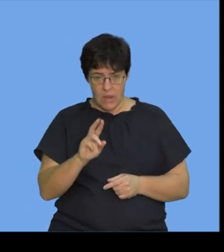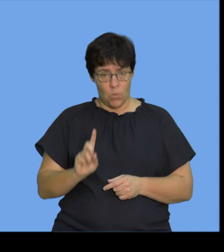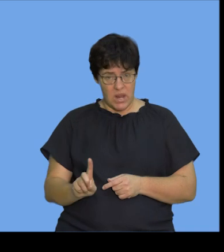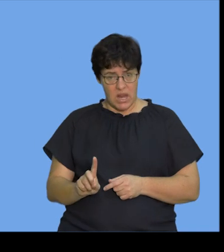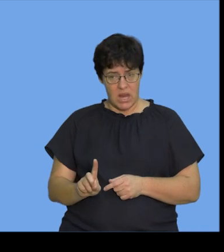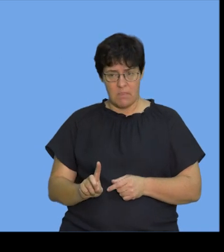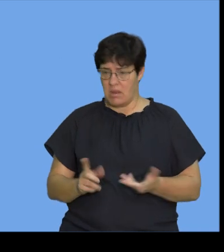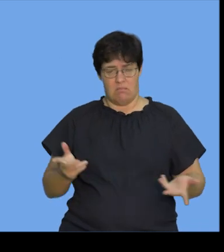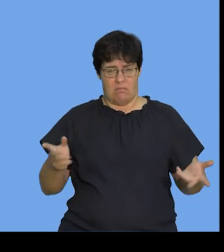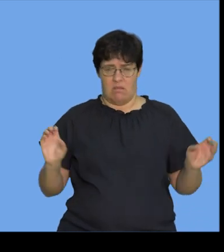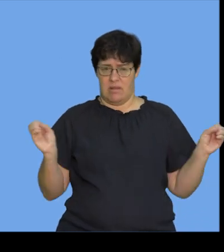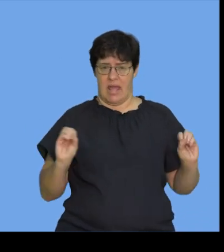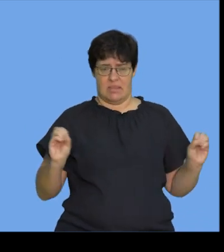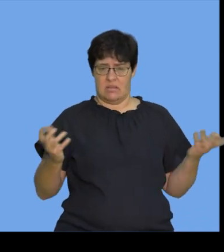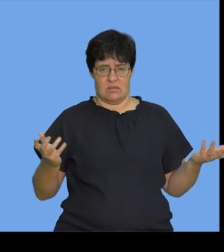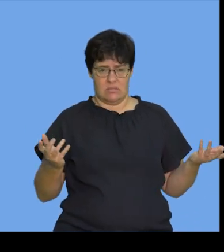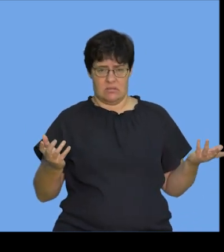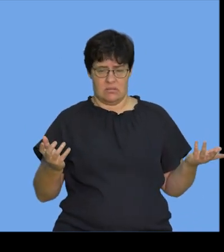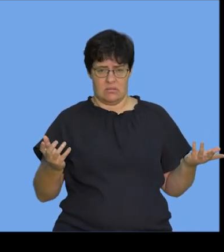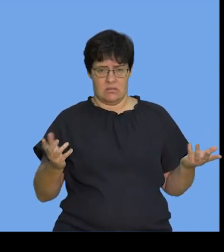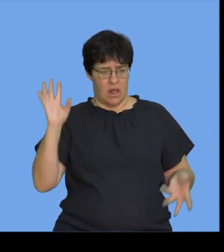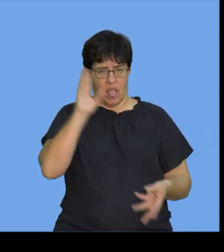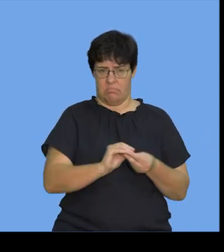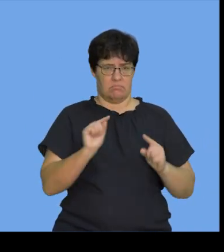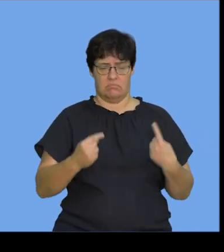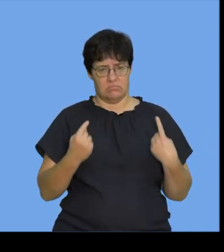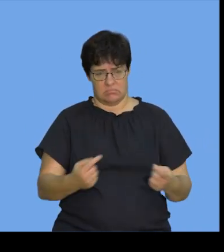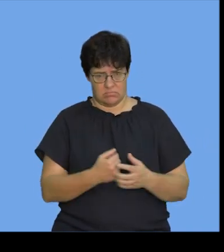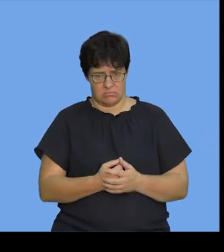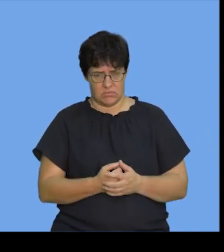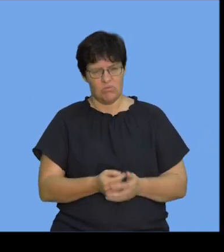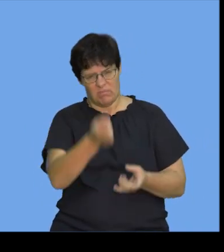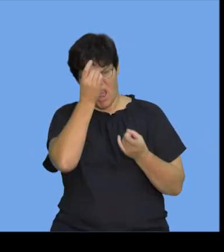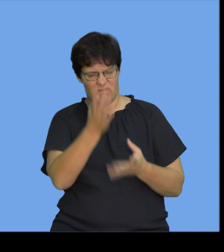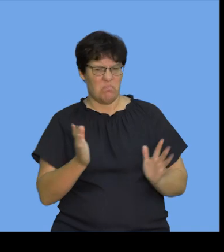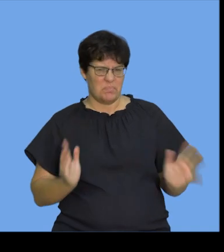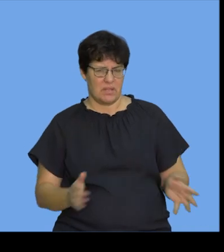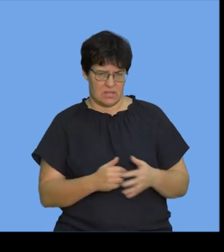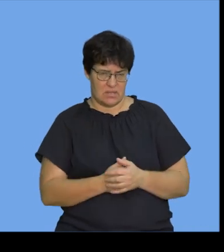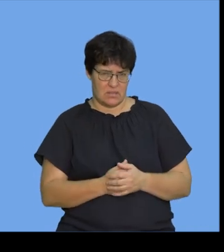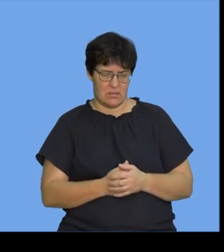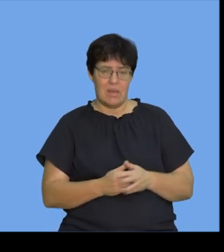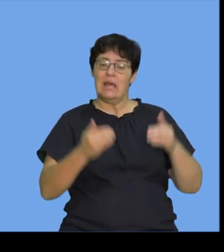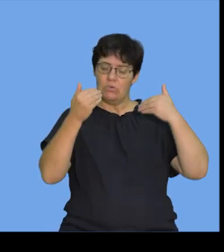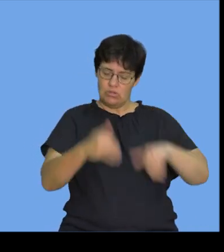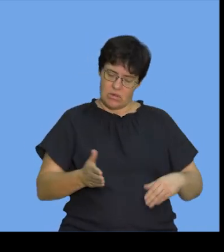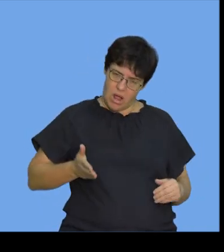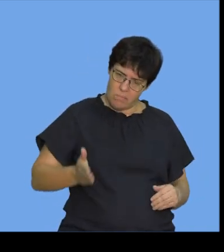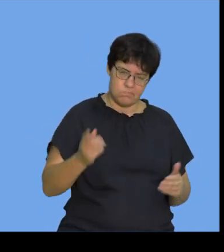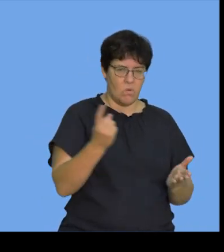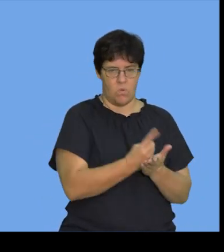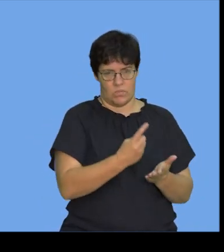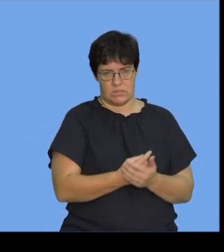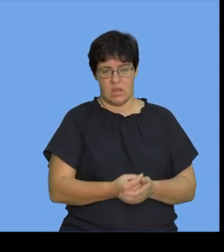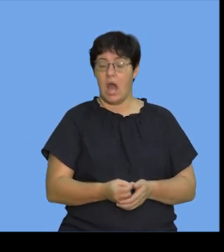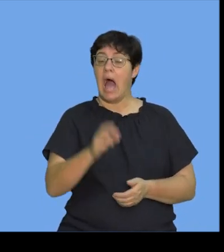do anything that has to do with a sum, please. Right? That's what I'm just trying to tell you, that my restriction will always be that. So r